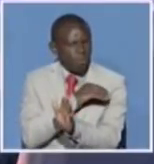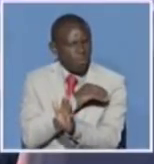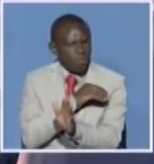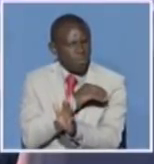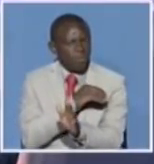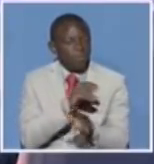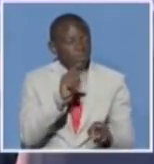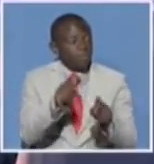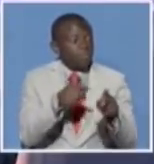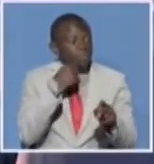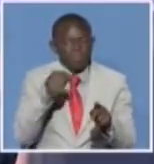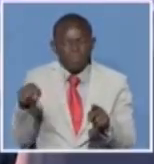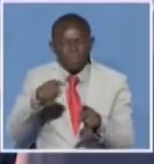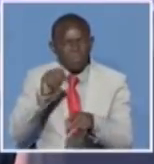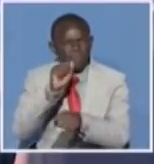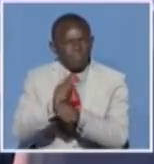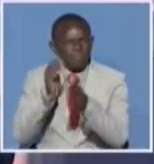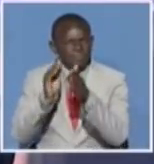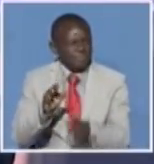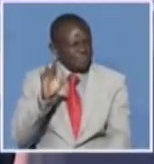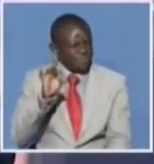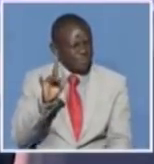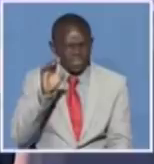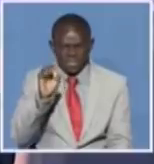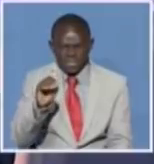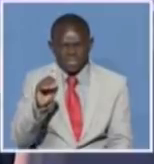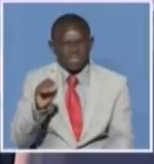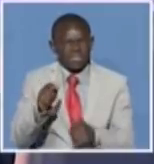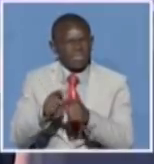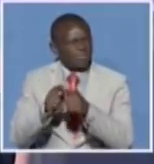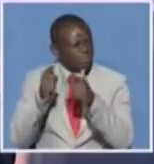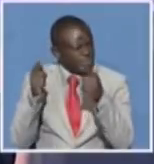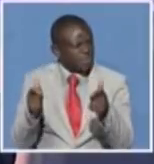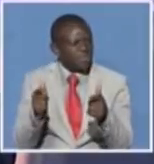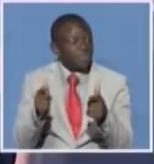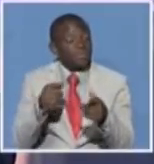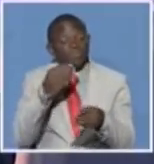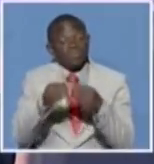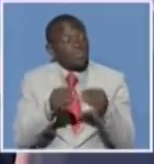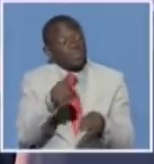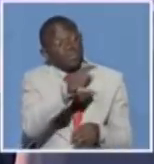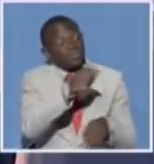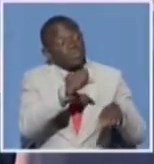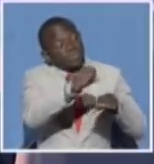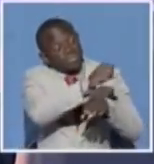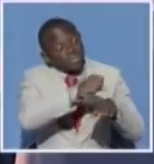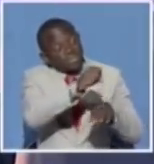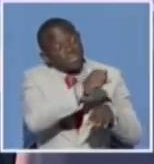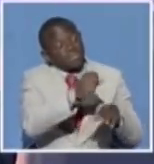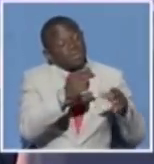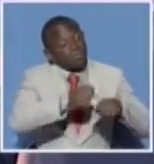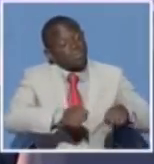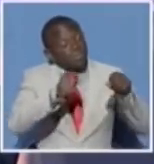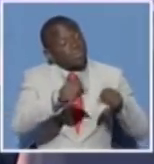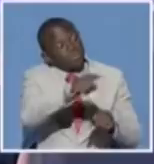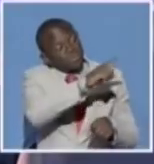staff should be an indictment on senior staff like yourselves, who, under your watch, such huge sums